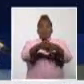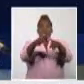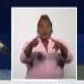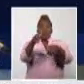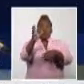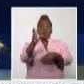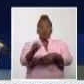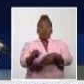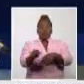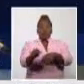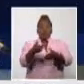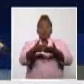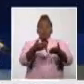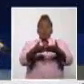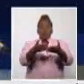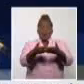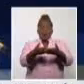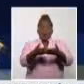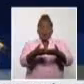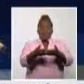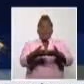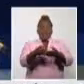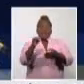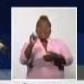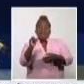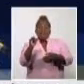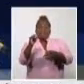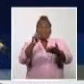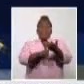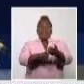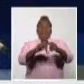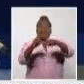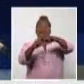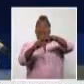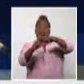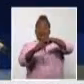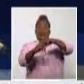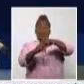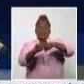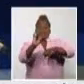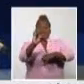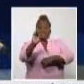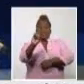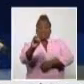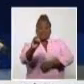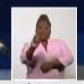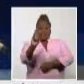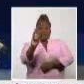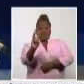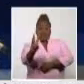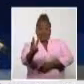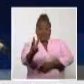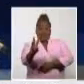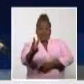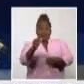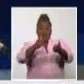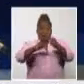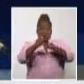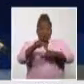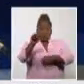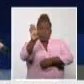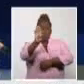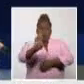Province 373, Villa Clara 288, in Havana 282, in the